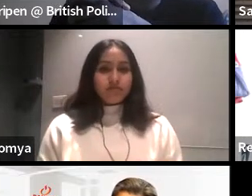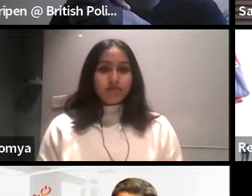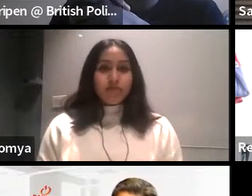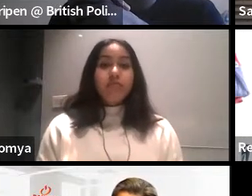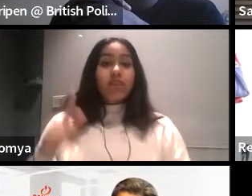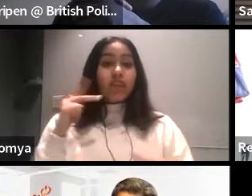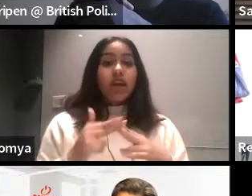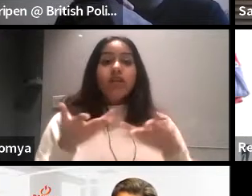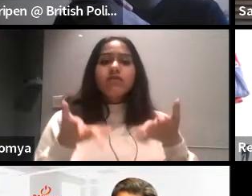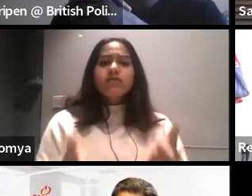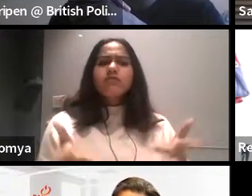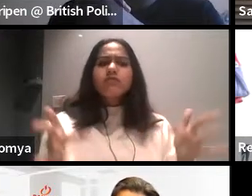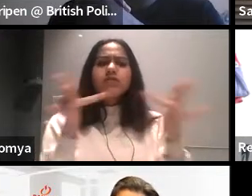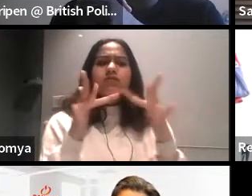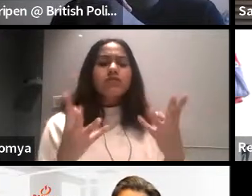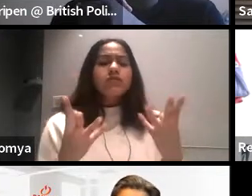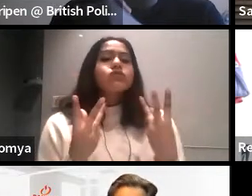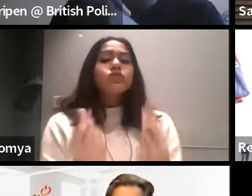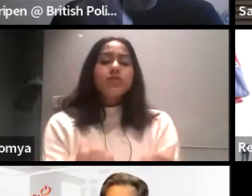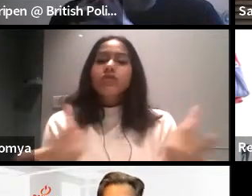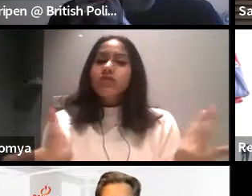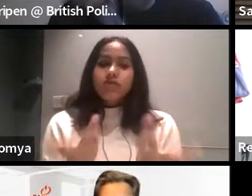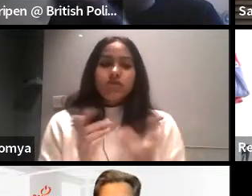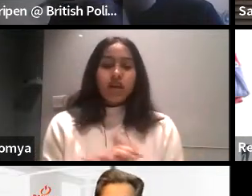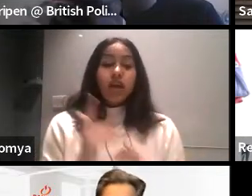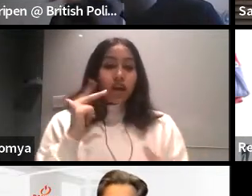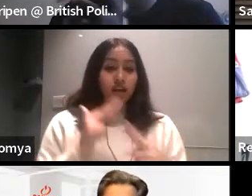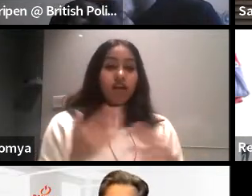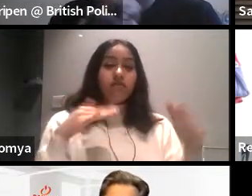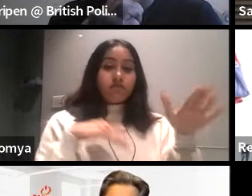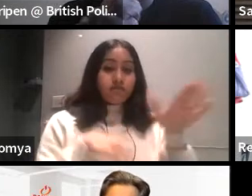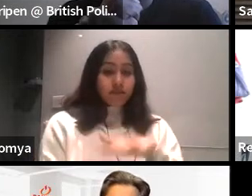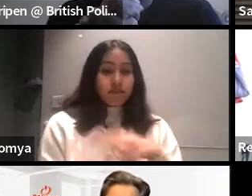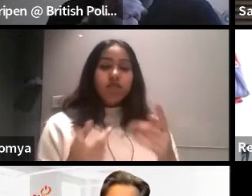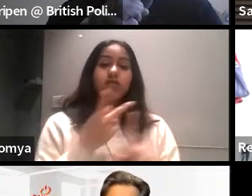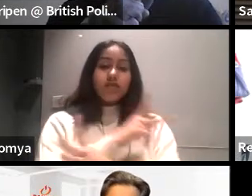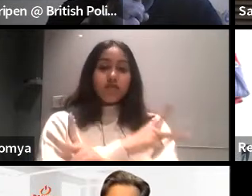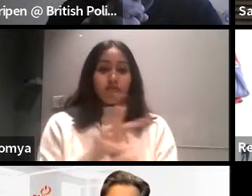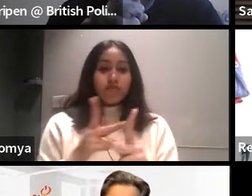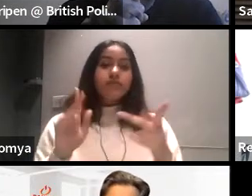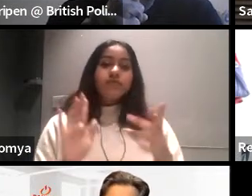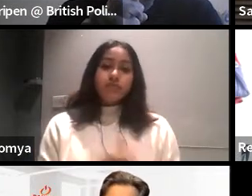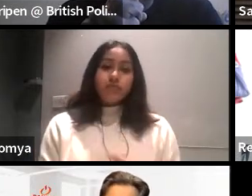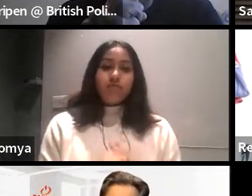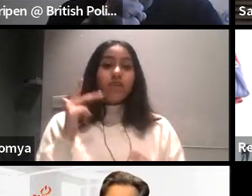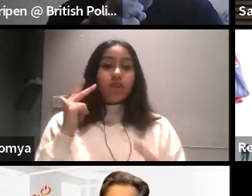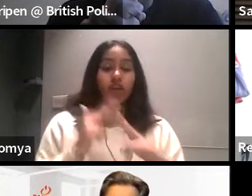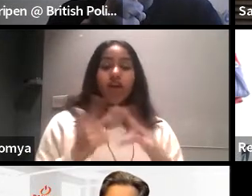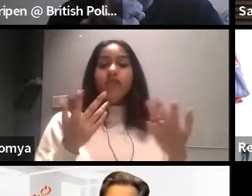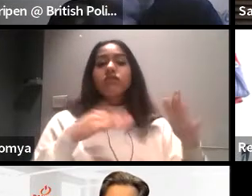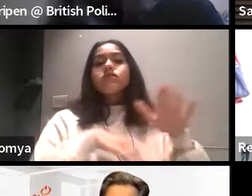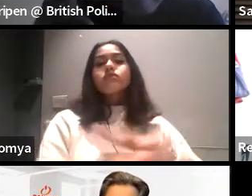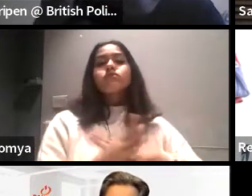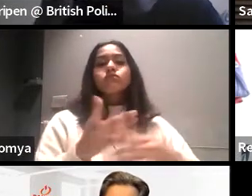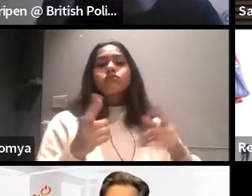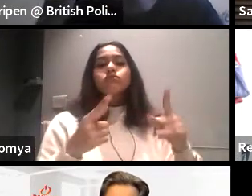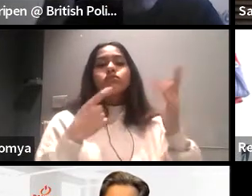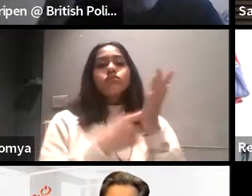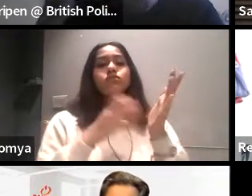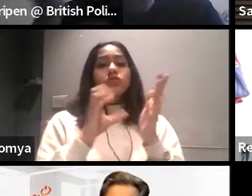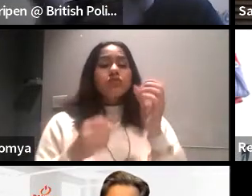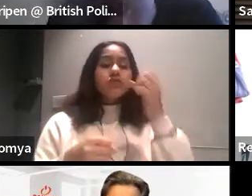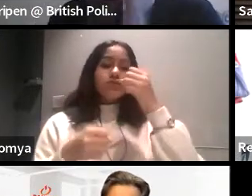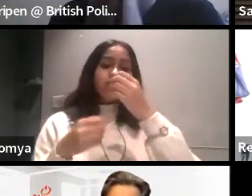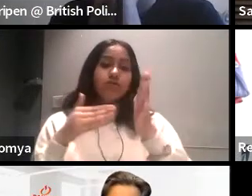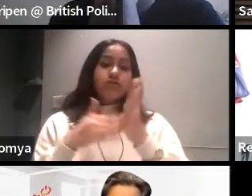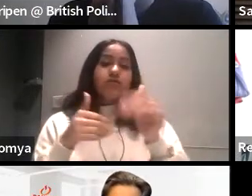With our digital solutions, CAP Sarathi, mobile app for PWDs, Roskar Sarathi, job portal for PWDs, we